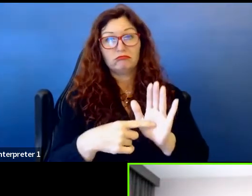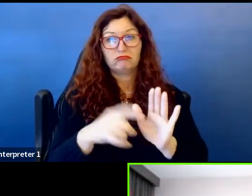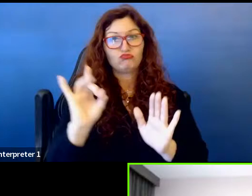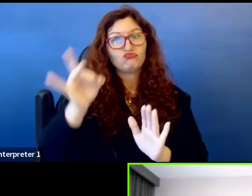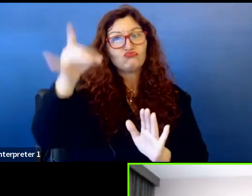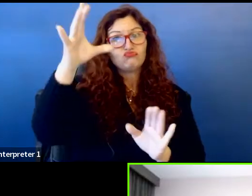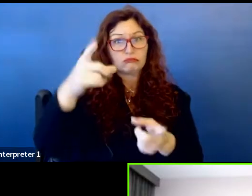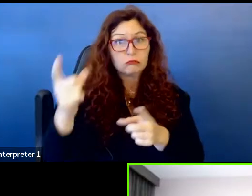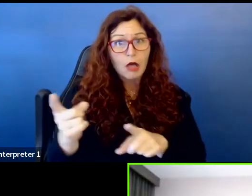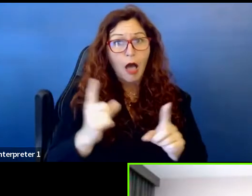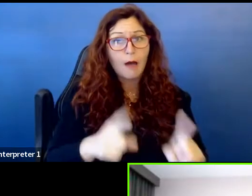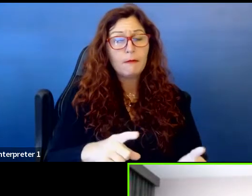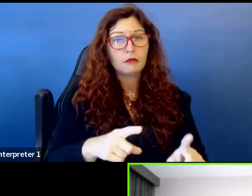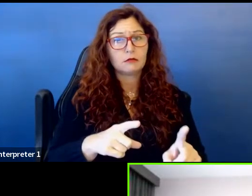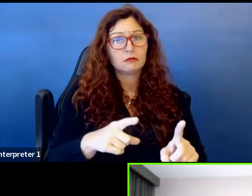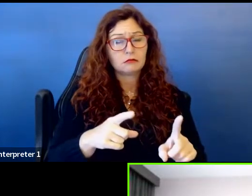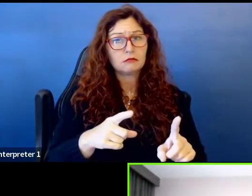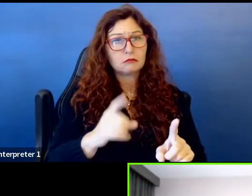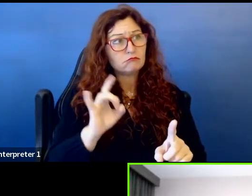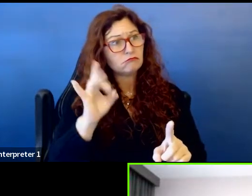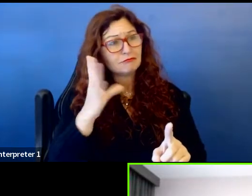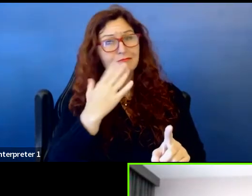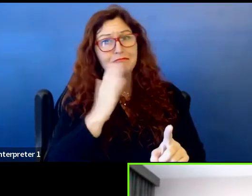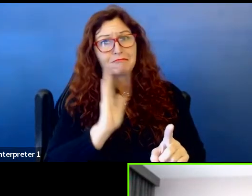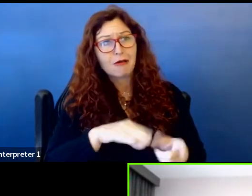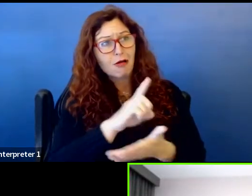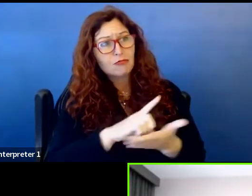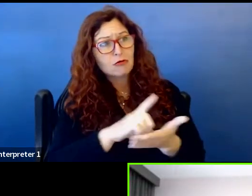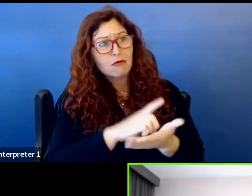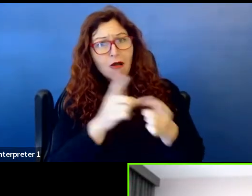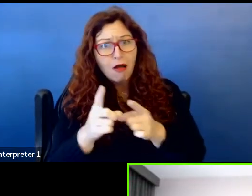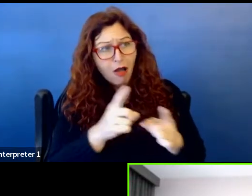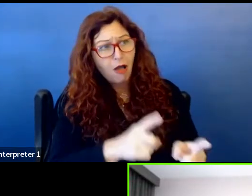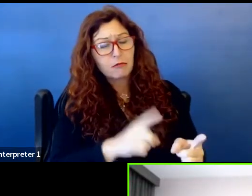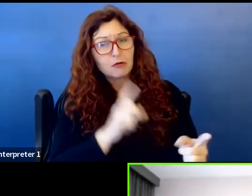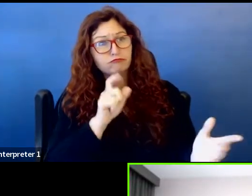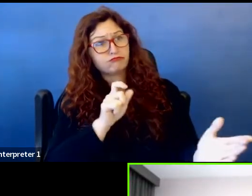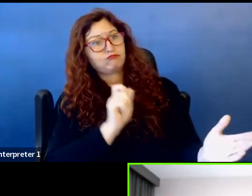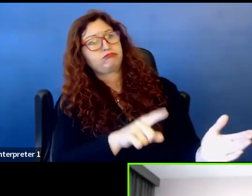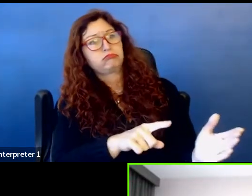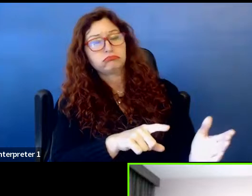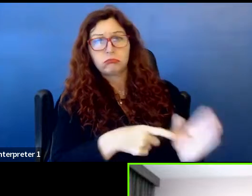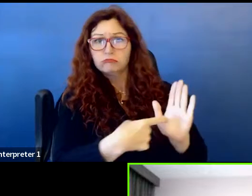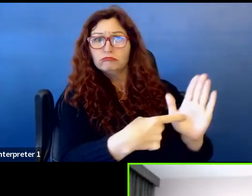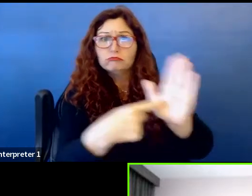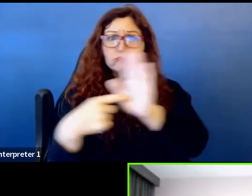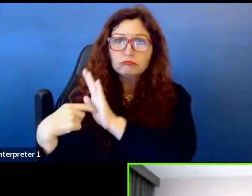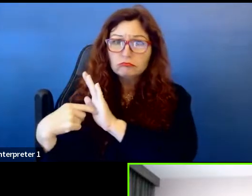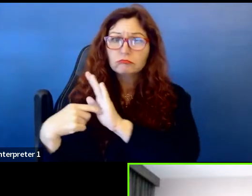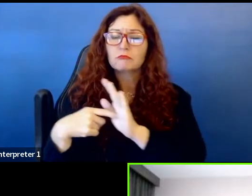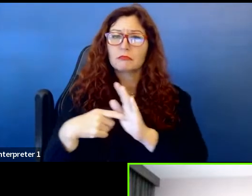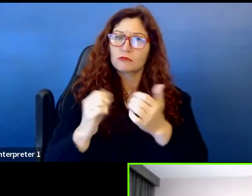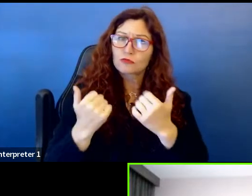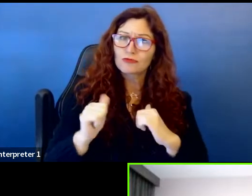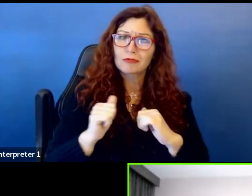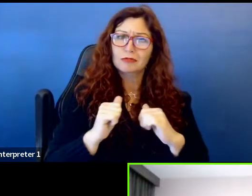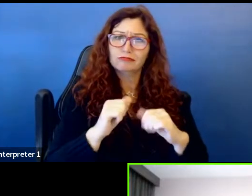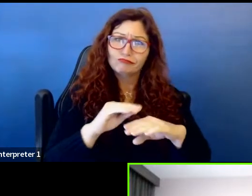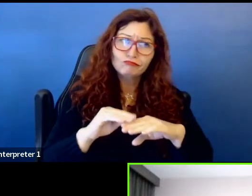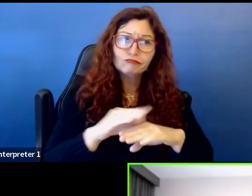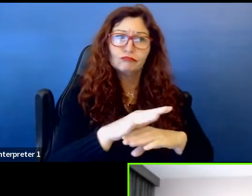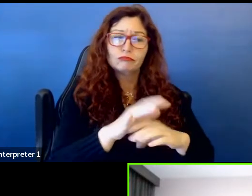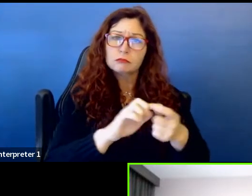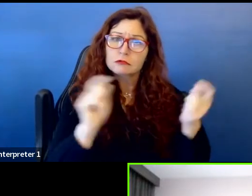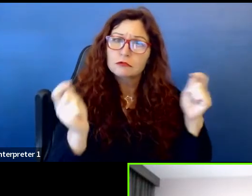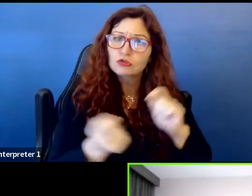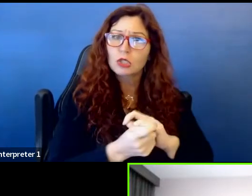provide recommendations for how companies can improve their practices their own culture so that uh